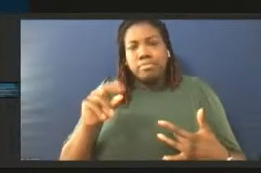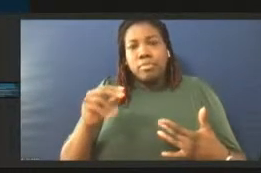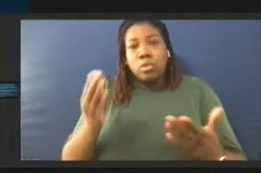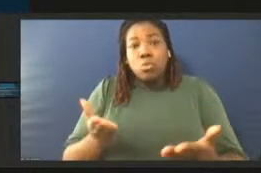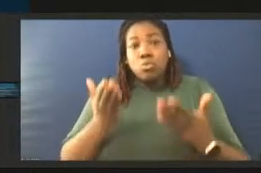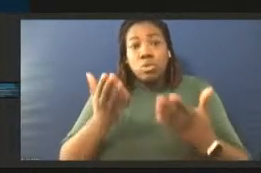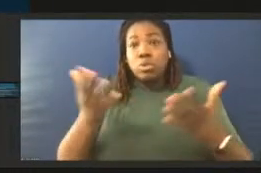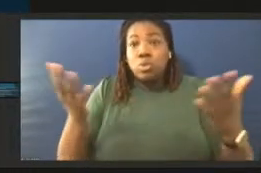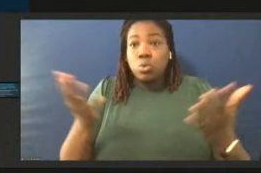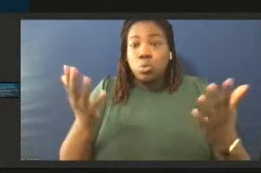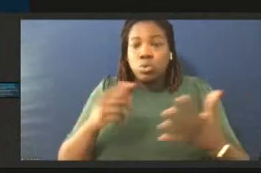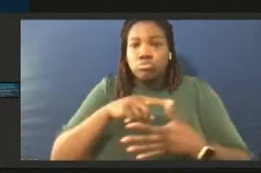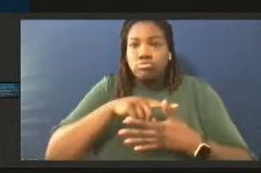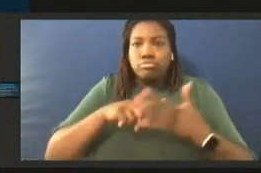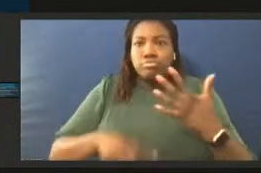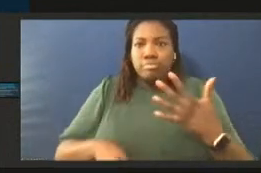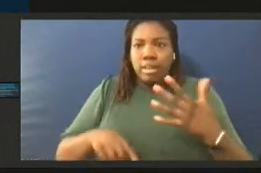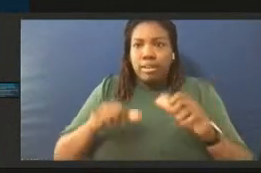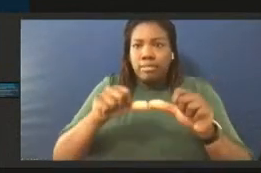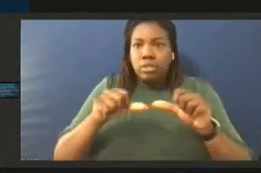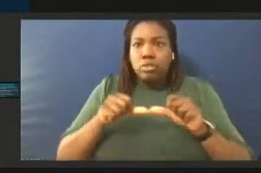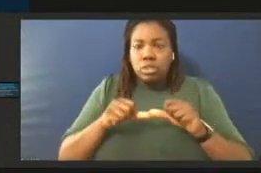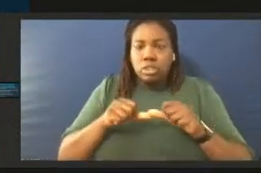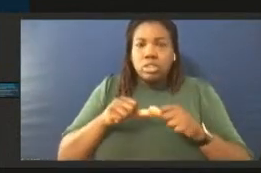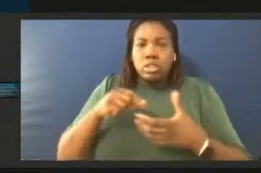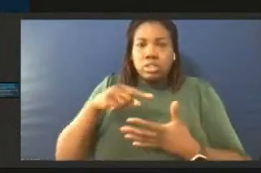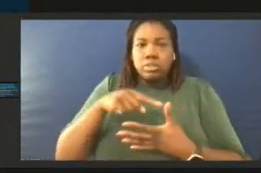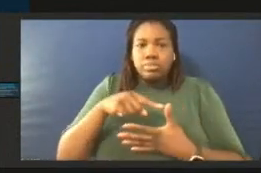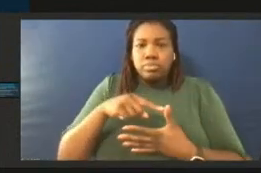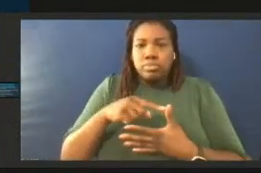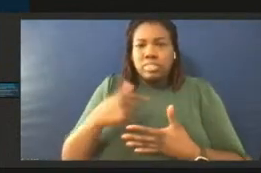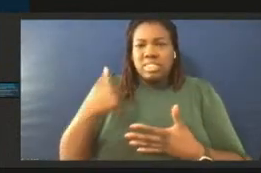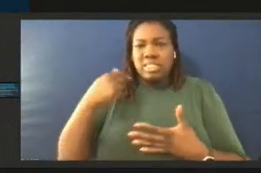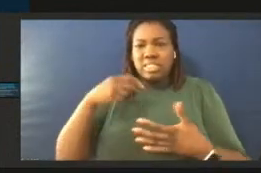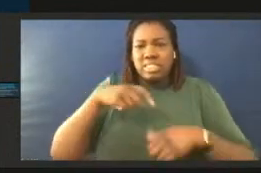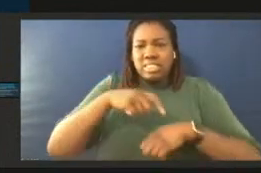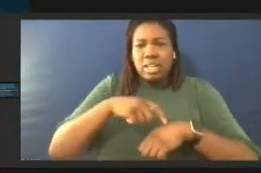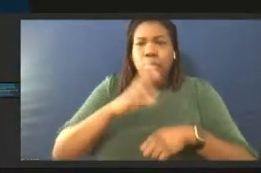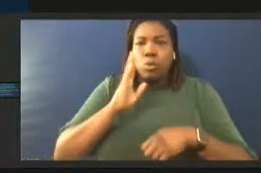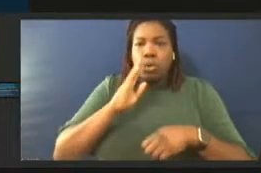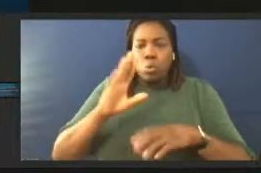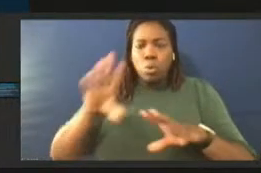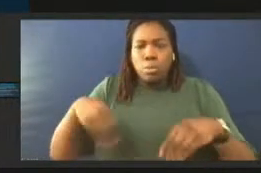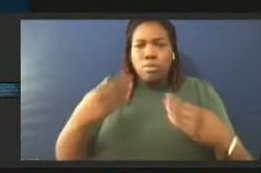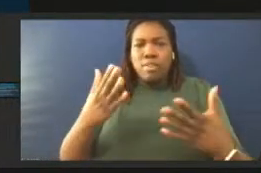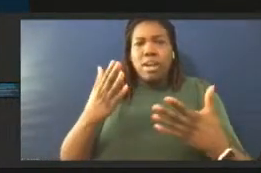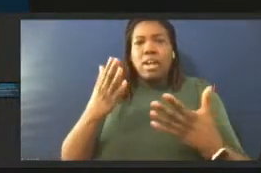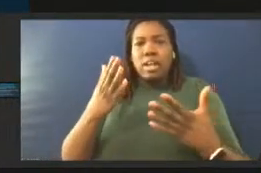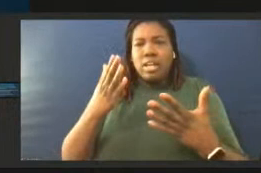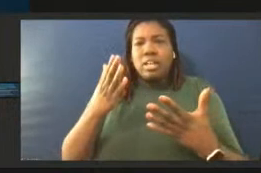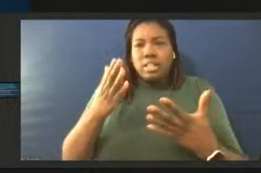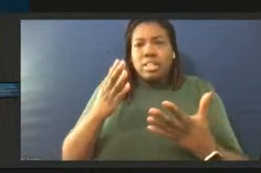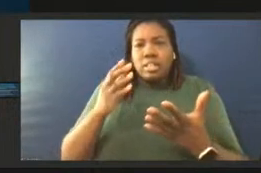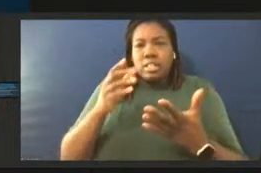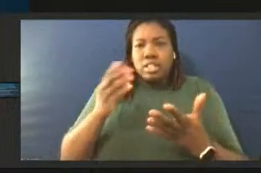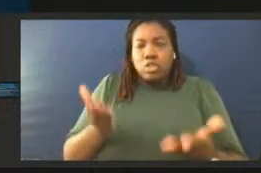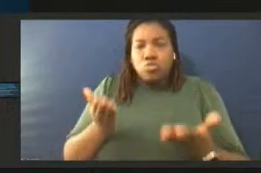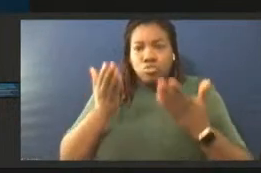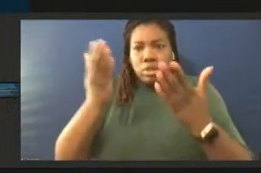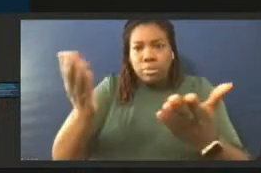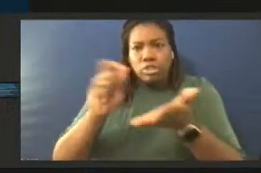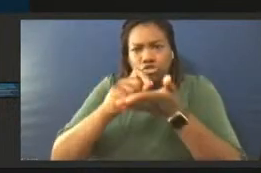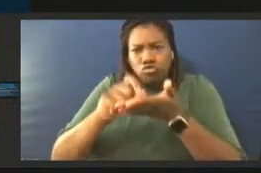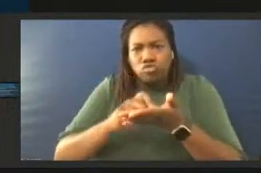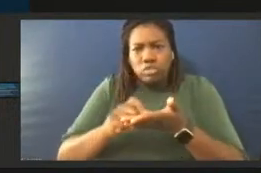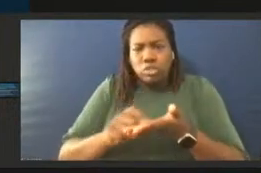are in 5 different areas, and because of time, we're going to give you our recommendations in writing. But I want to just